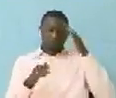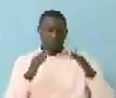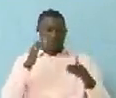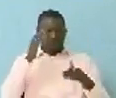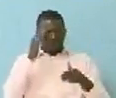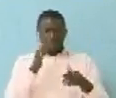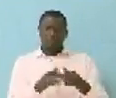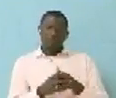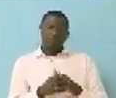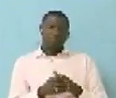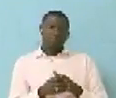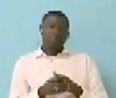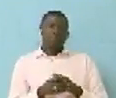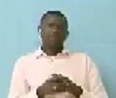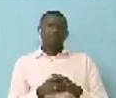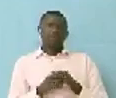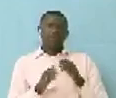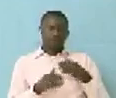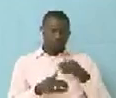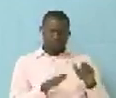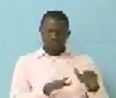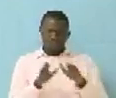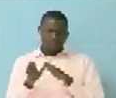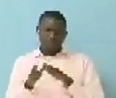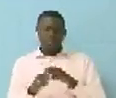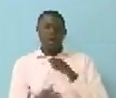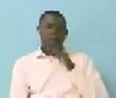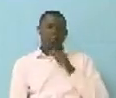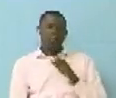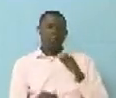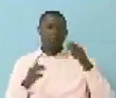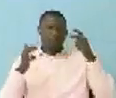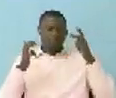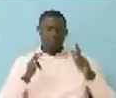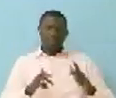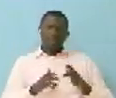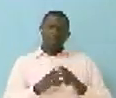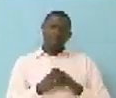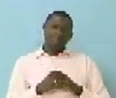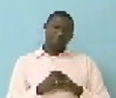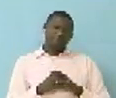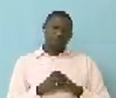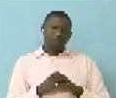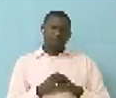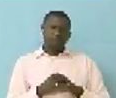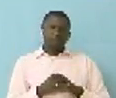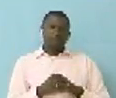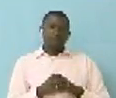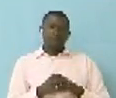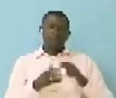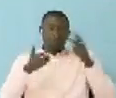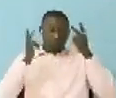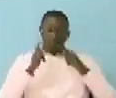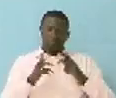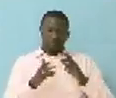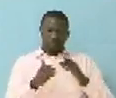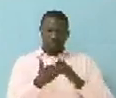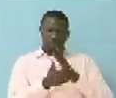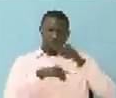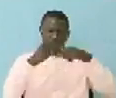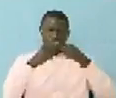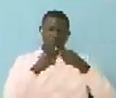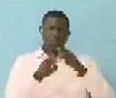in a court of law, let's proceed. Let's move on, Mr. Chair. Counsel, you may continue. Thank you. Please, you continue, and